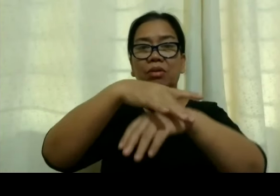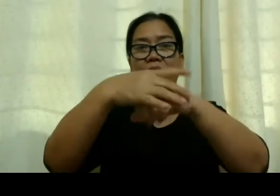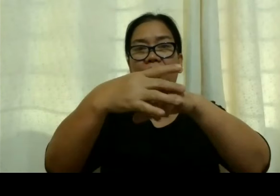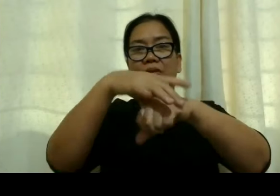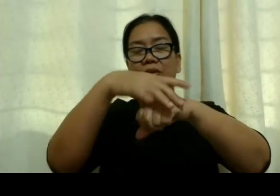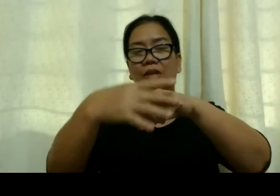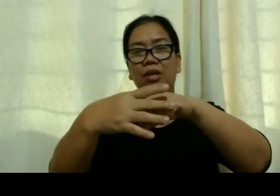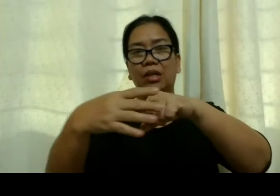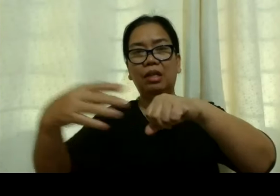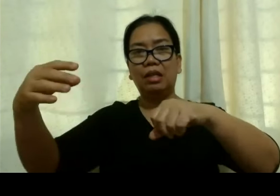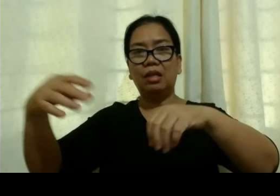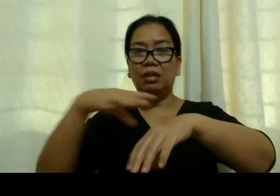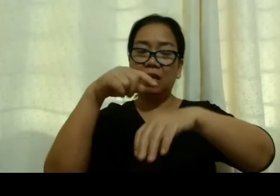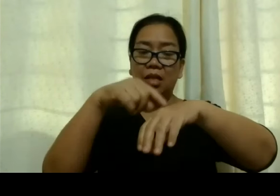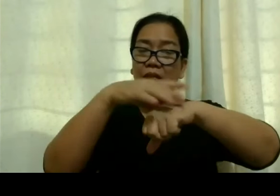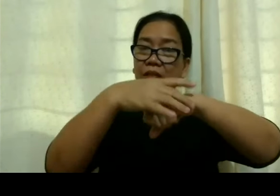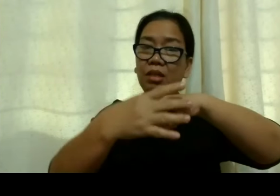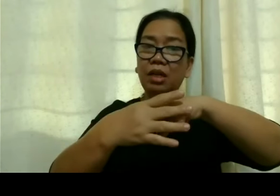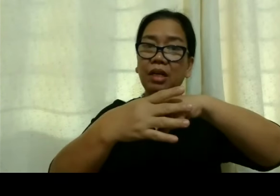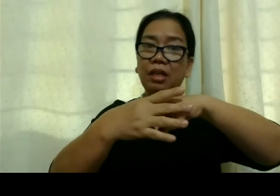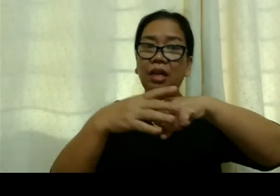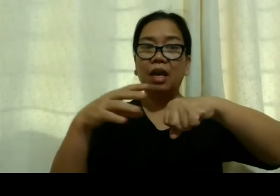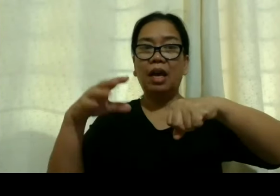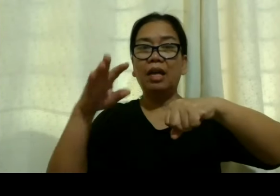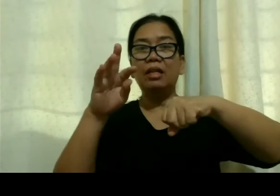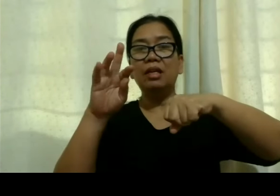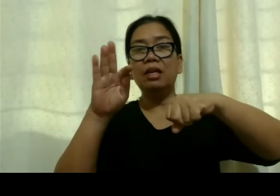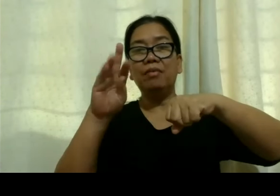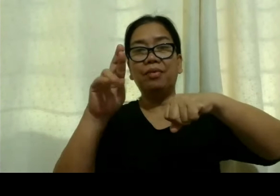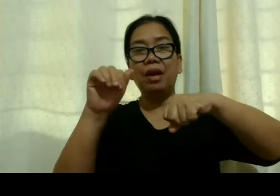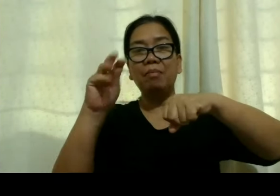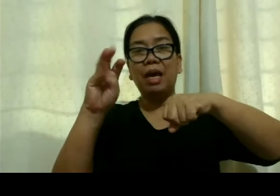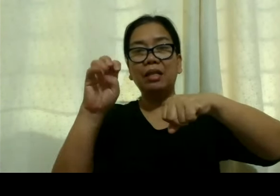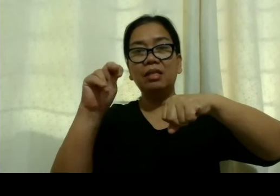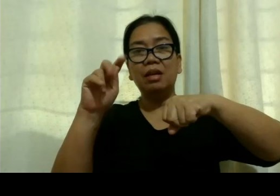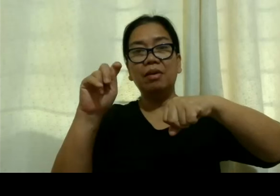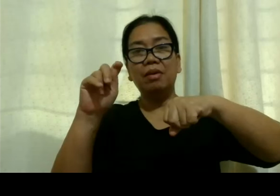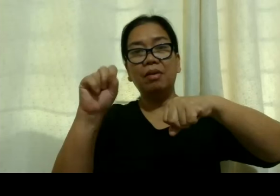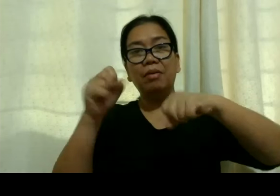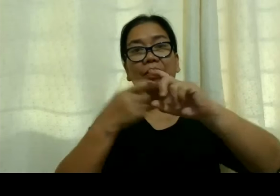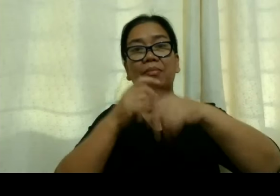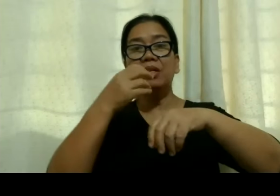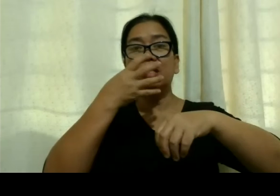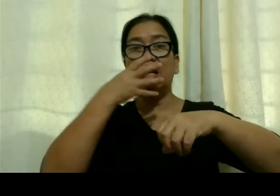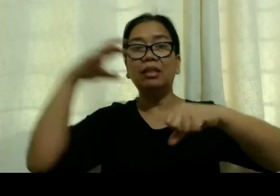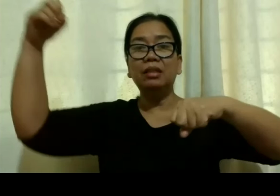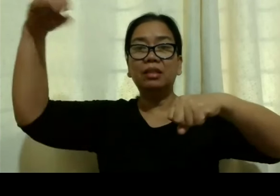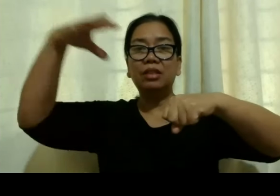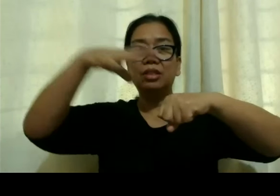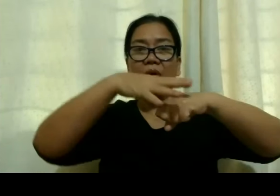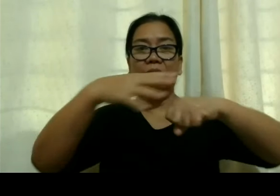to the earth. Say this is the earth and the fragments from the